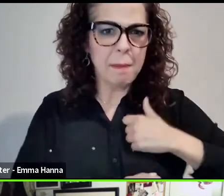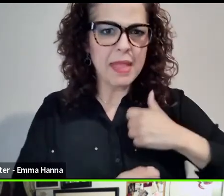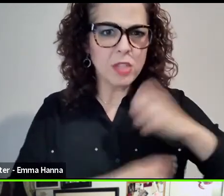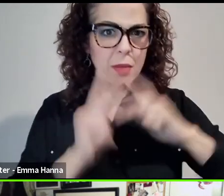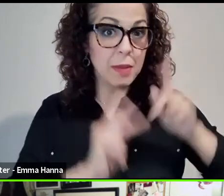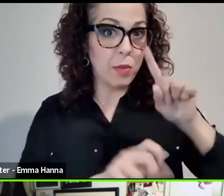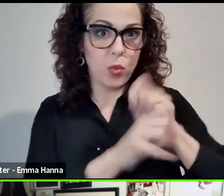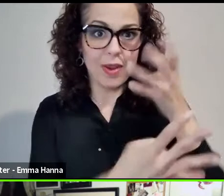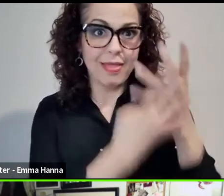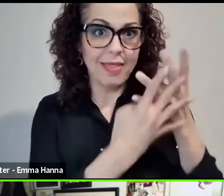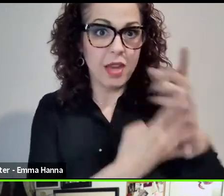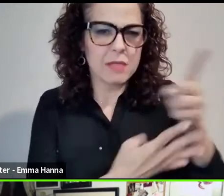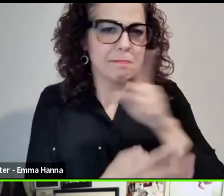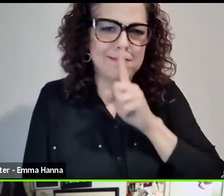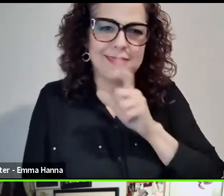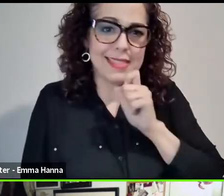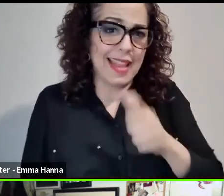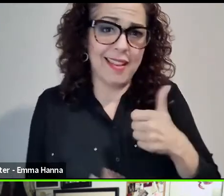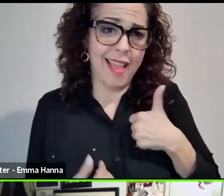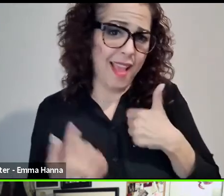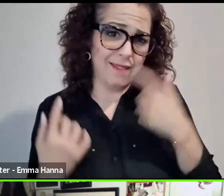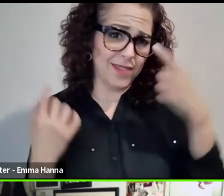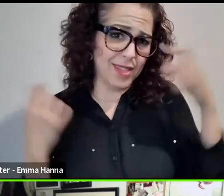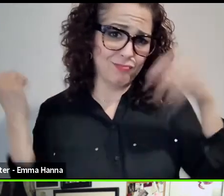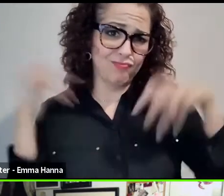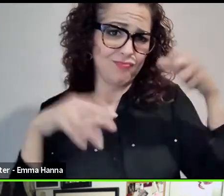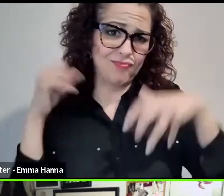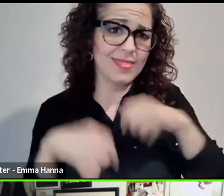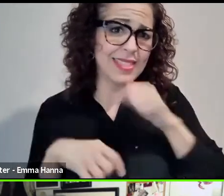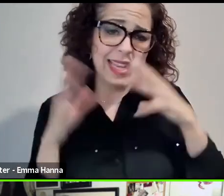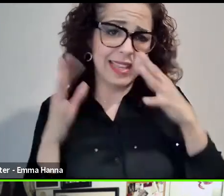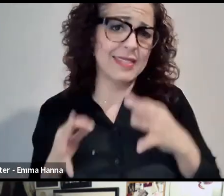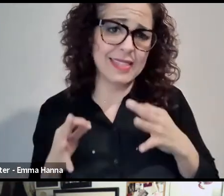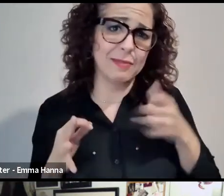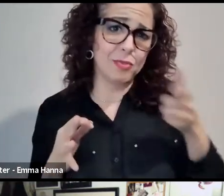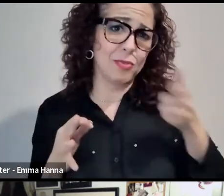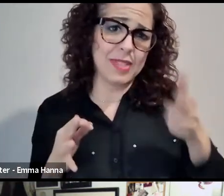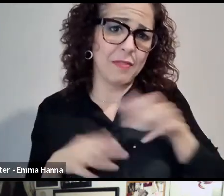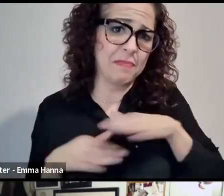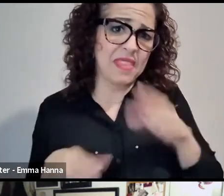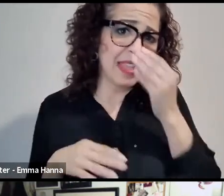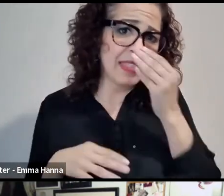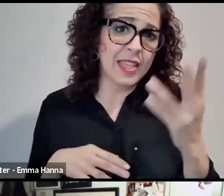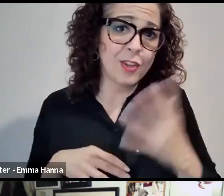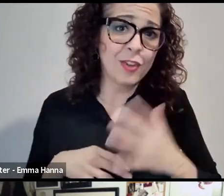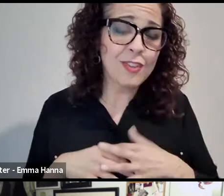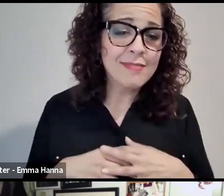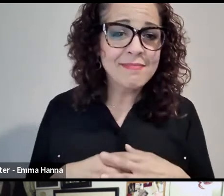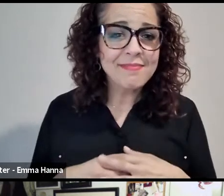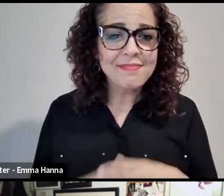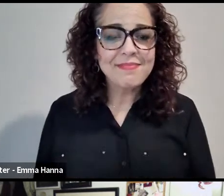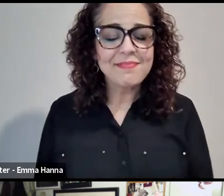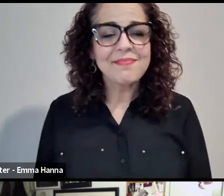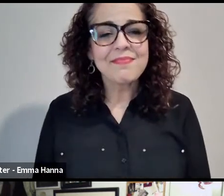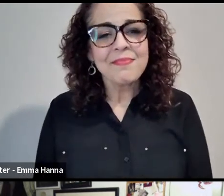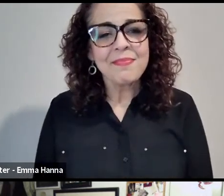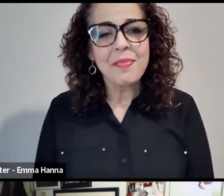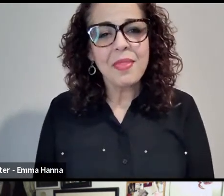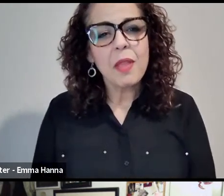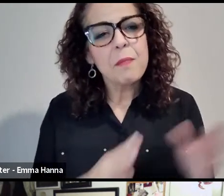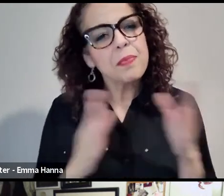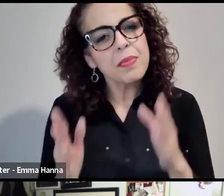have any consent in how they were drawn. That they didn't get to choose that. Right. All right. So